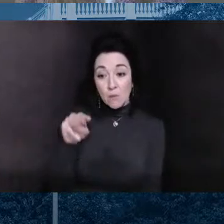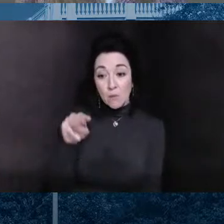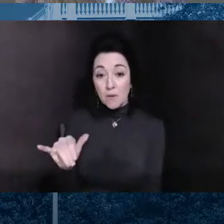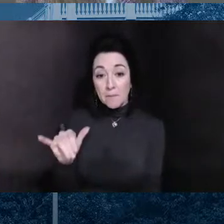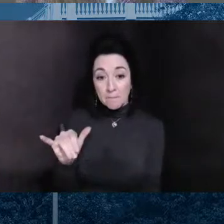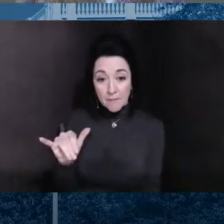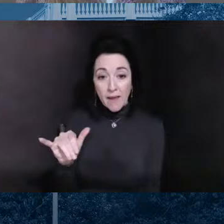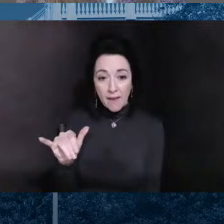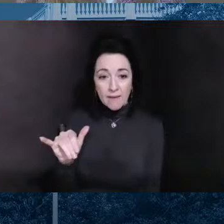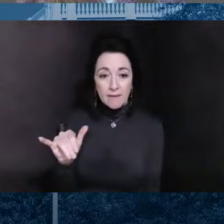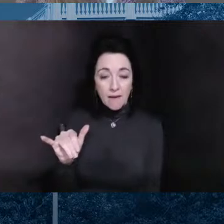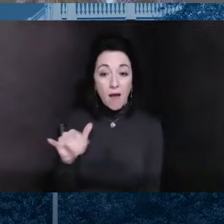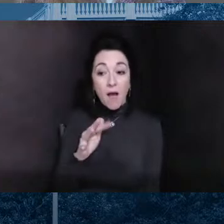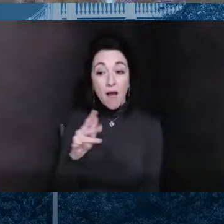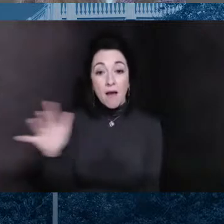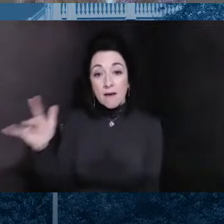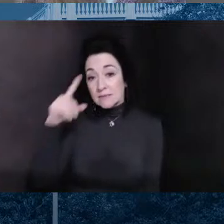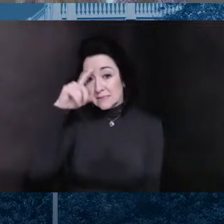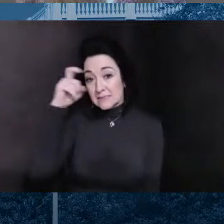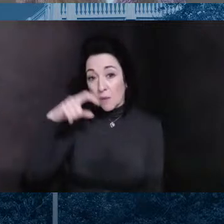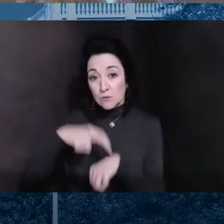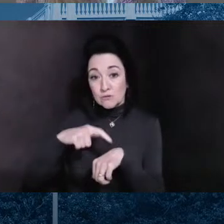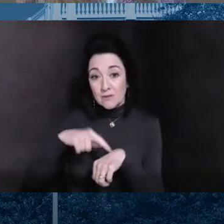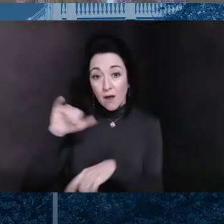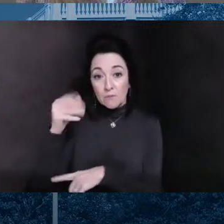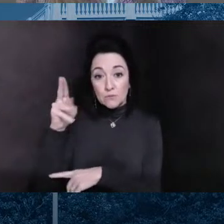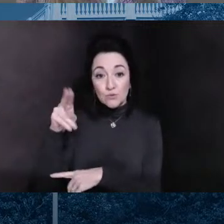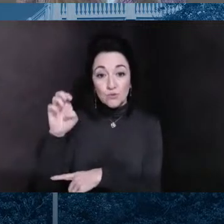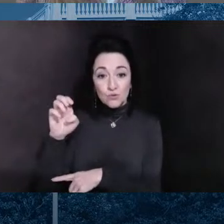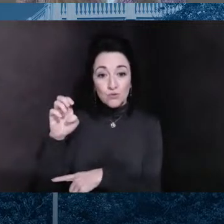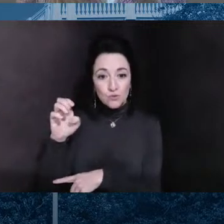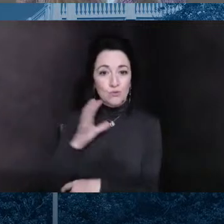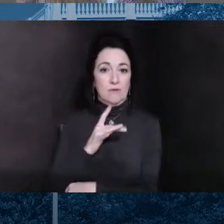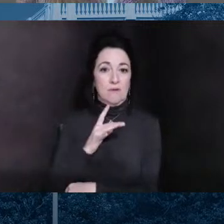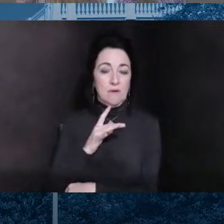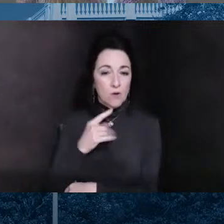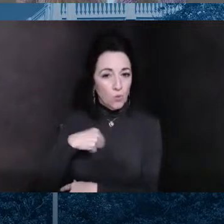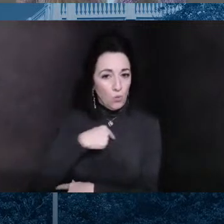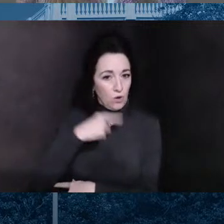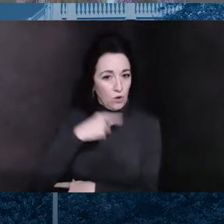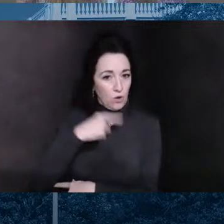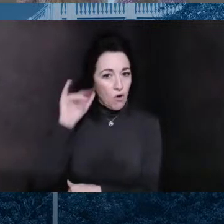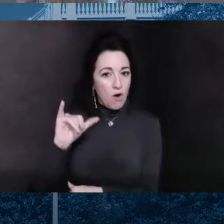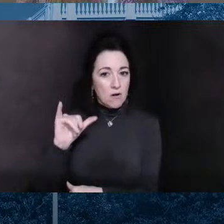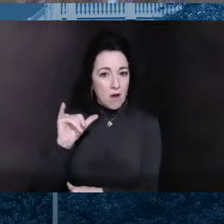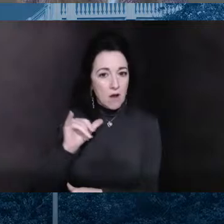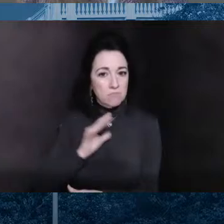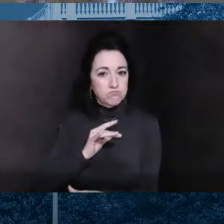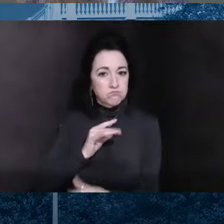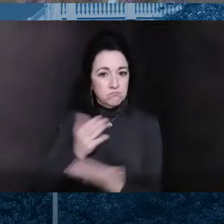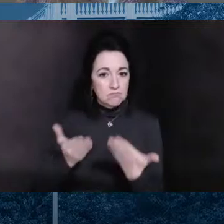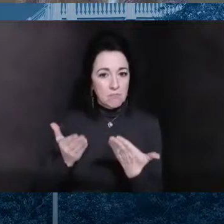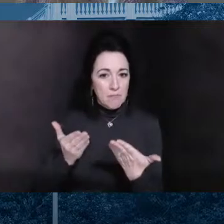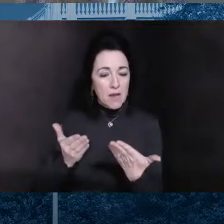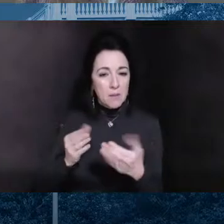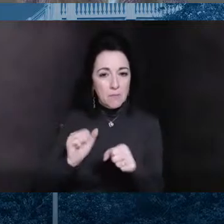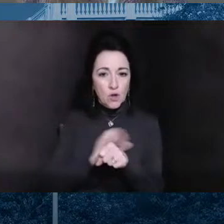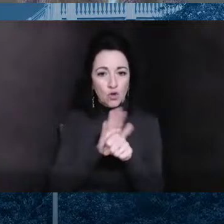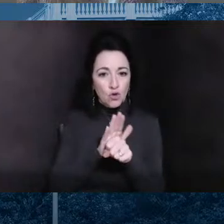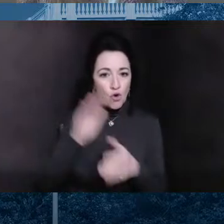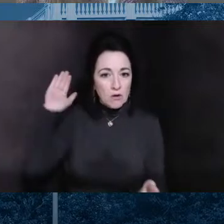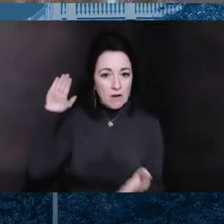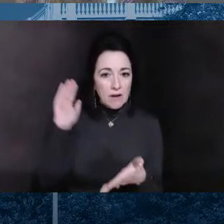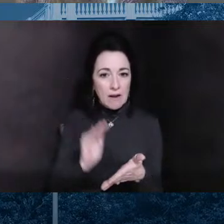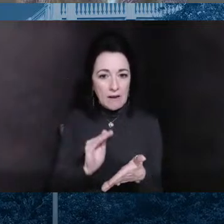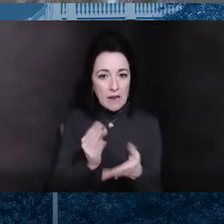then the decline as we moved into June. The really good months from July through October, the end